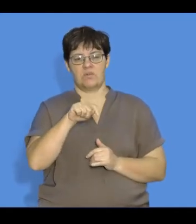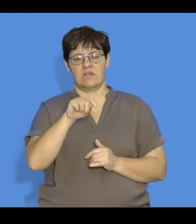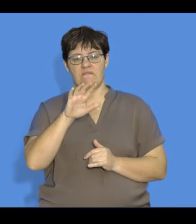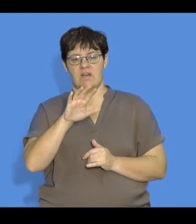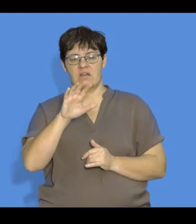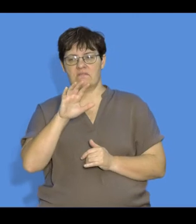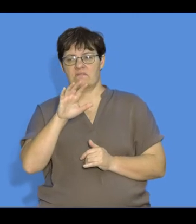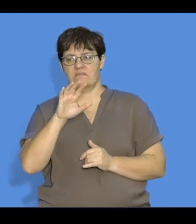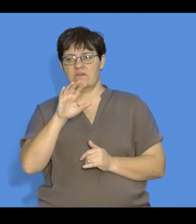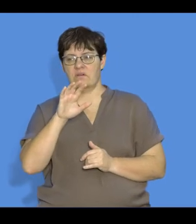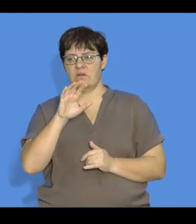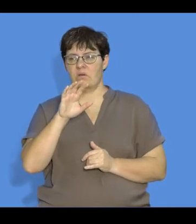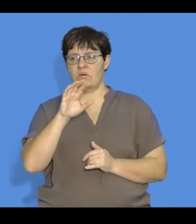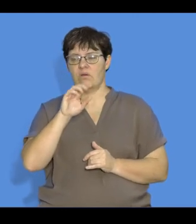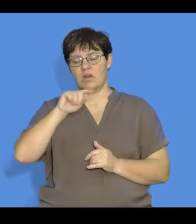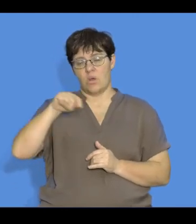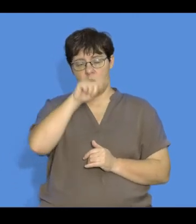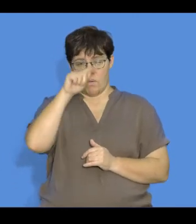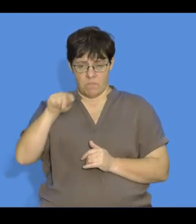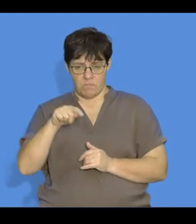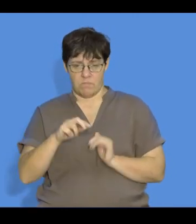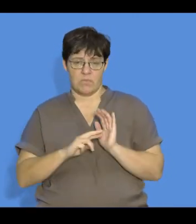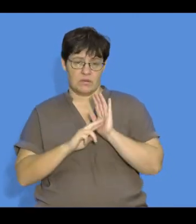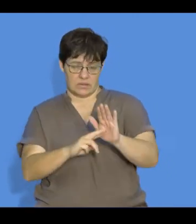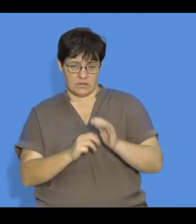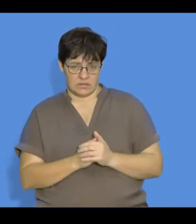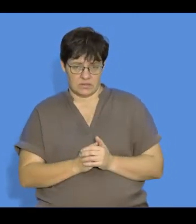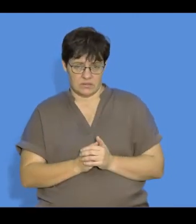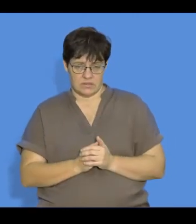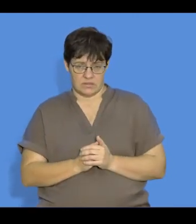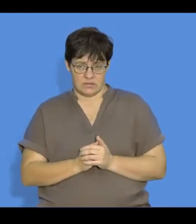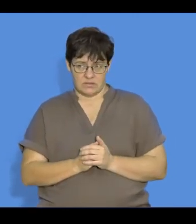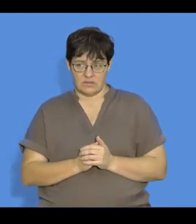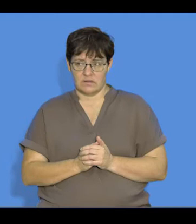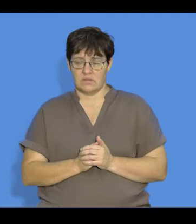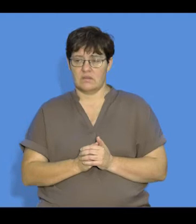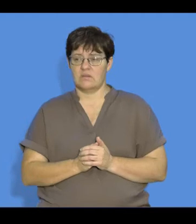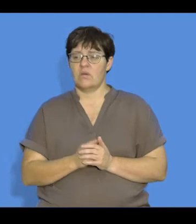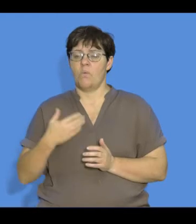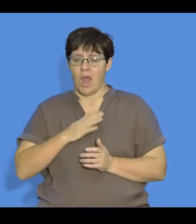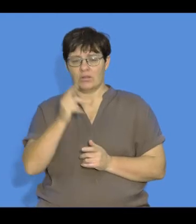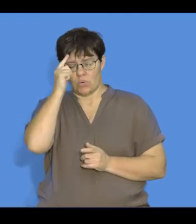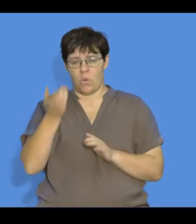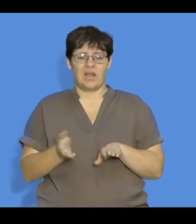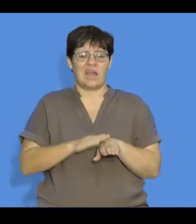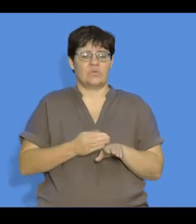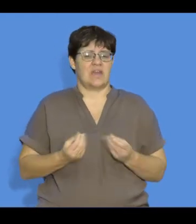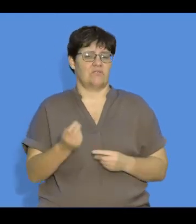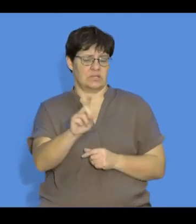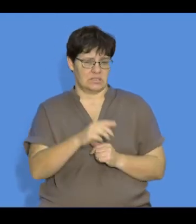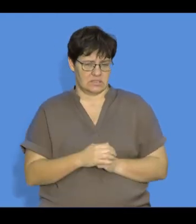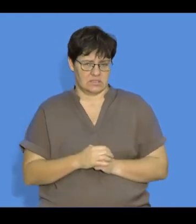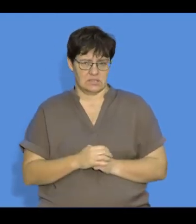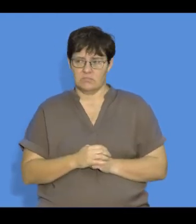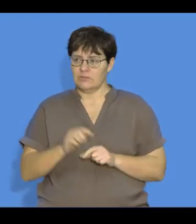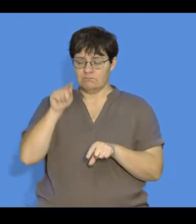the current that goes through 5.5 ohm resistors. Okay, so what do we have here? We know that these 2 resistors are